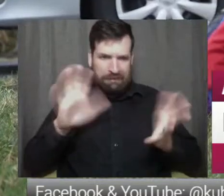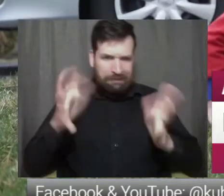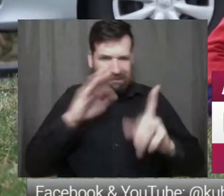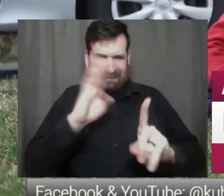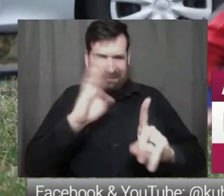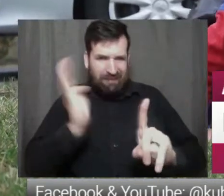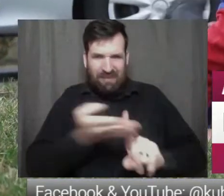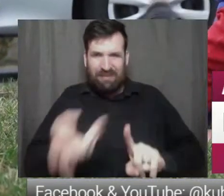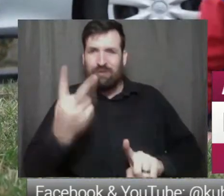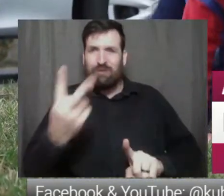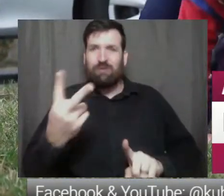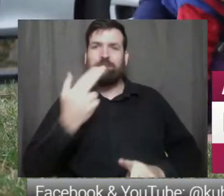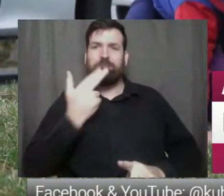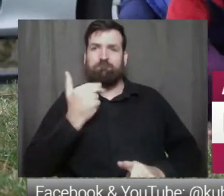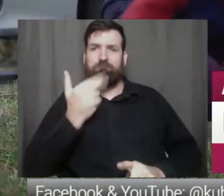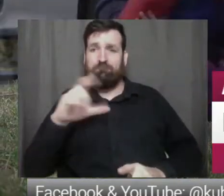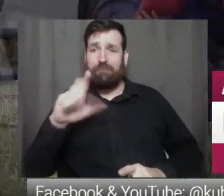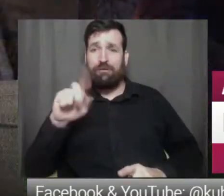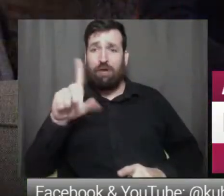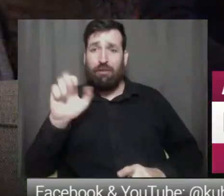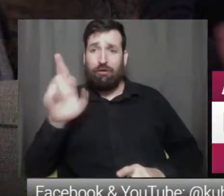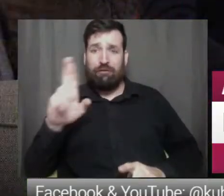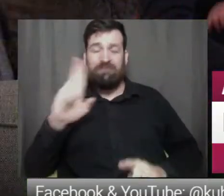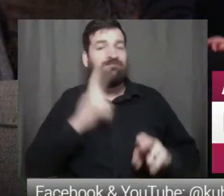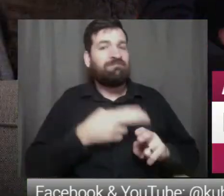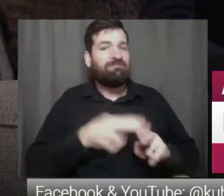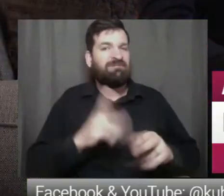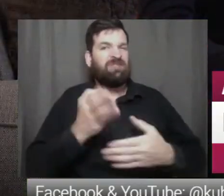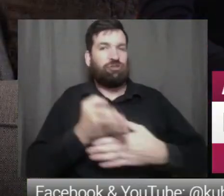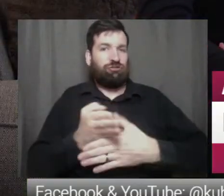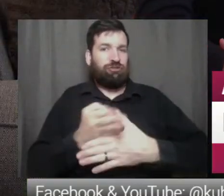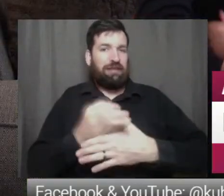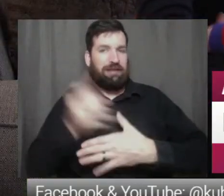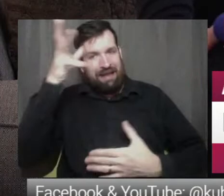toddlers you'll ever see into briefly sharing their daddy with us.